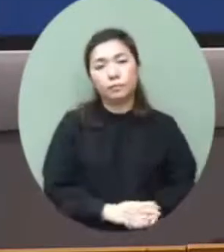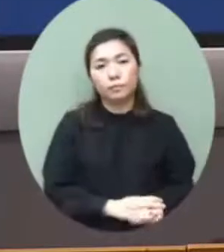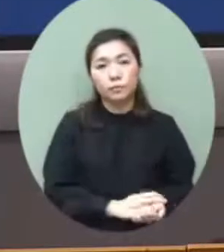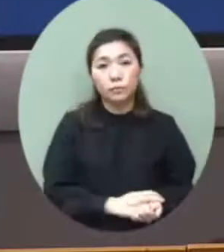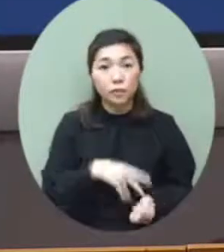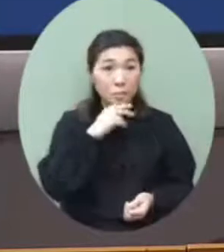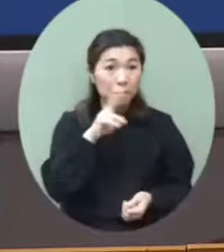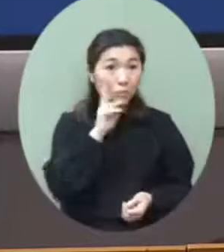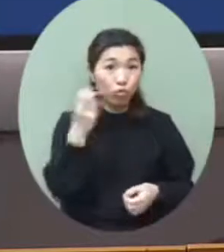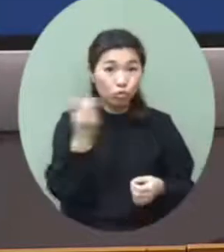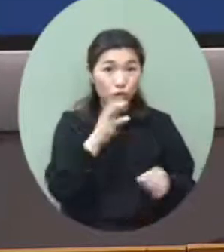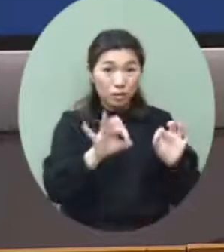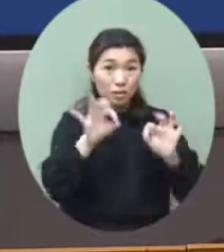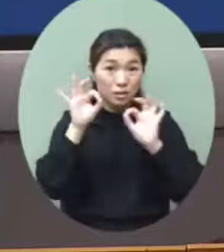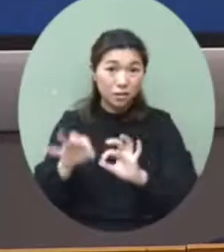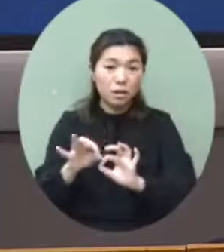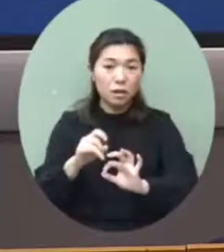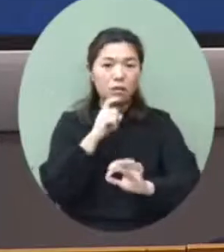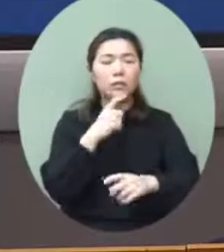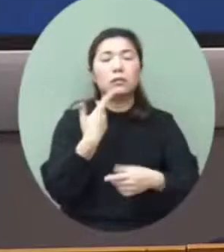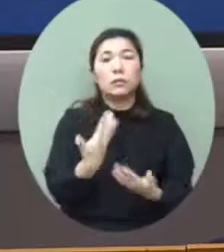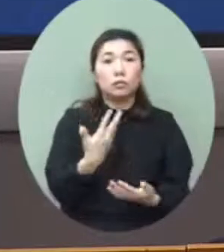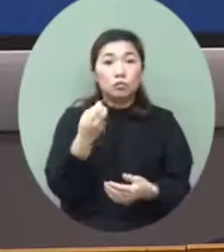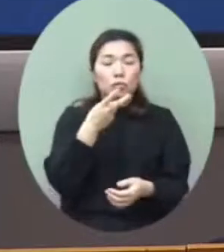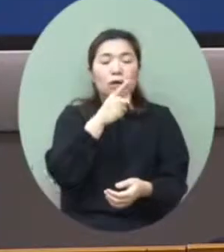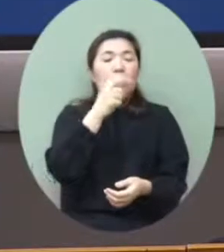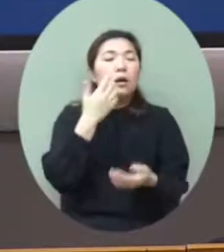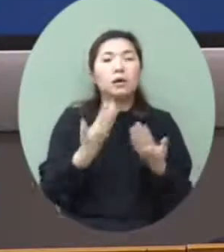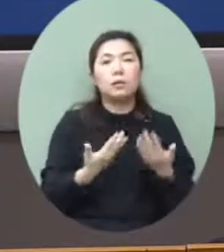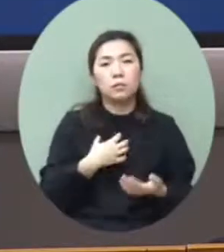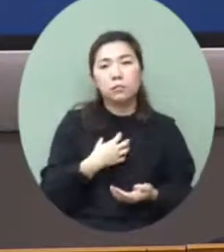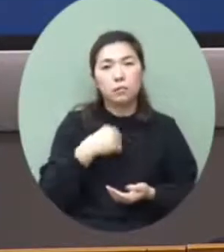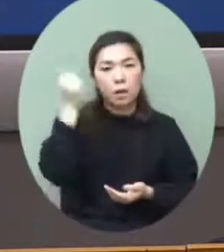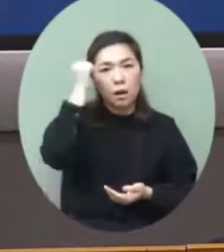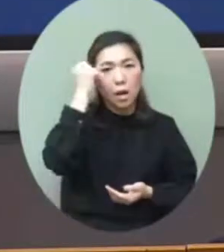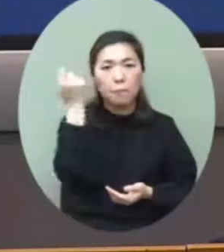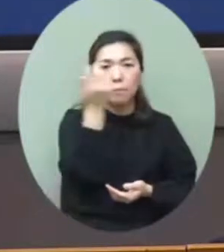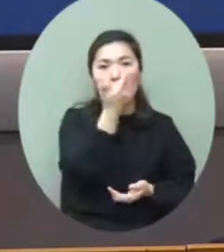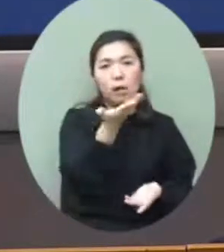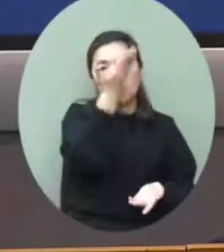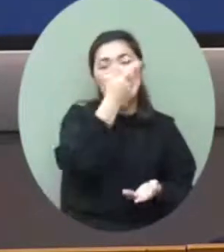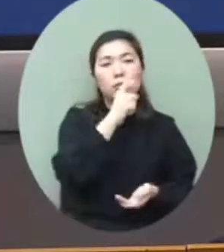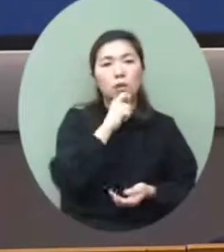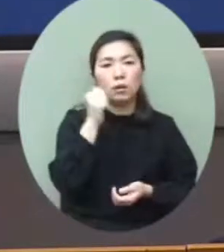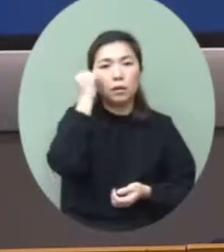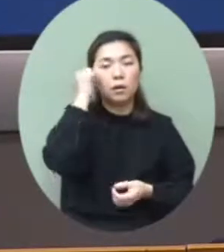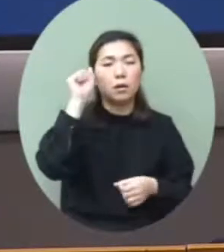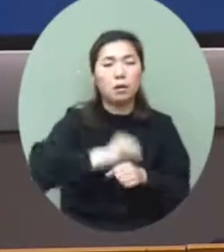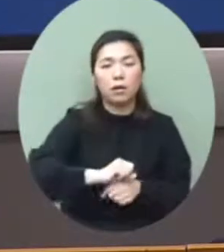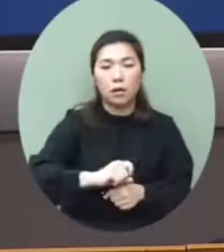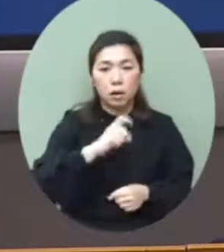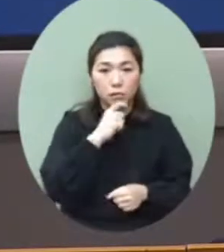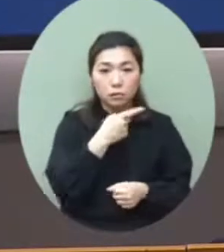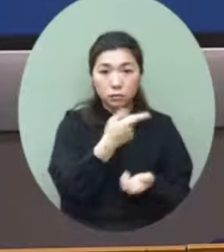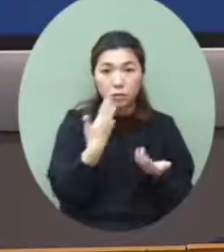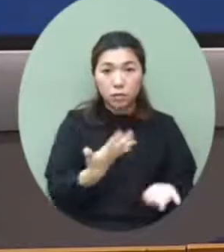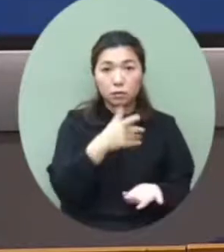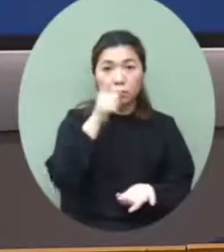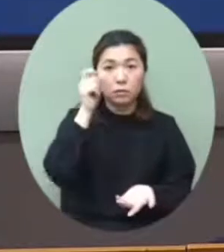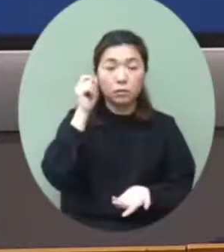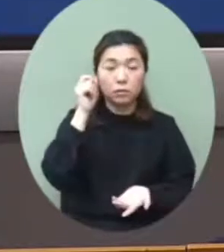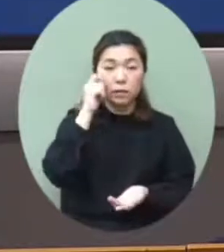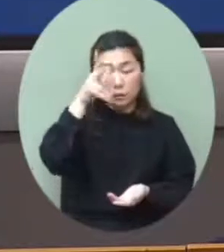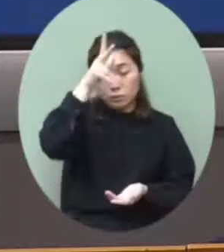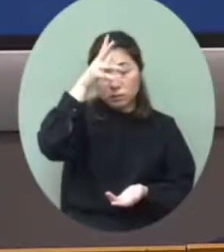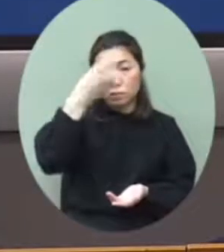have a head in place. So I could only say that further postponing the election would